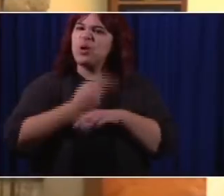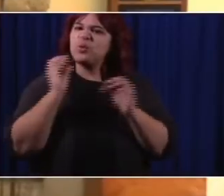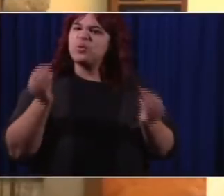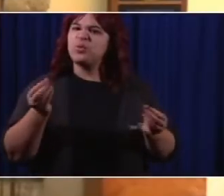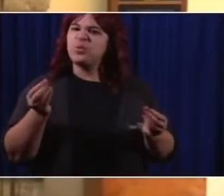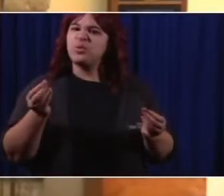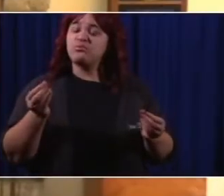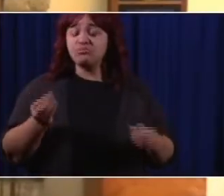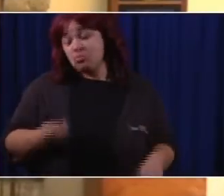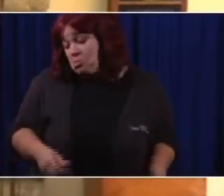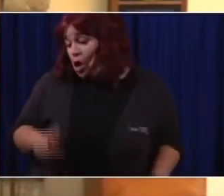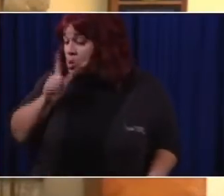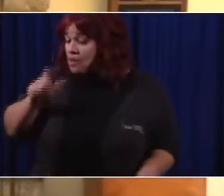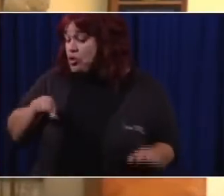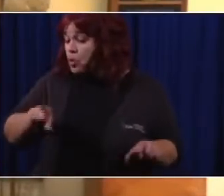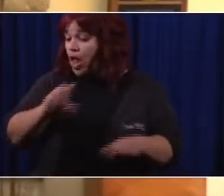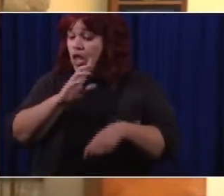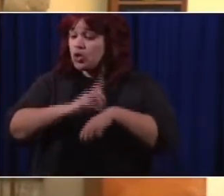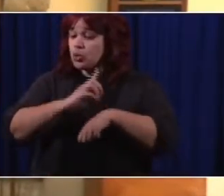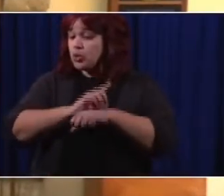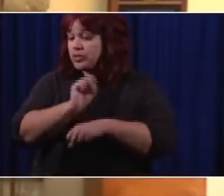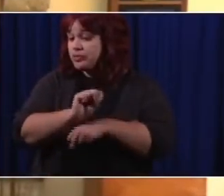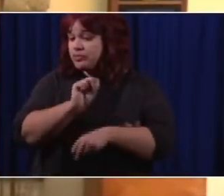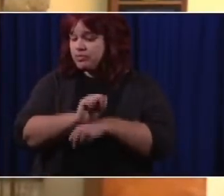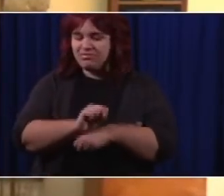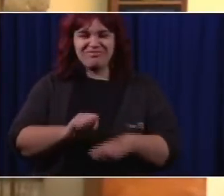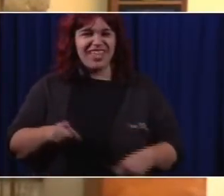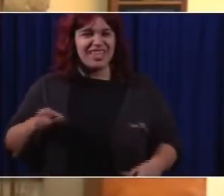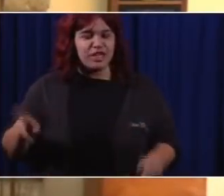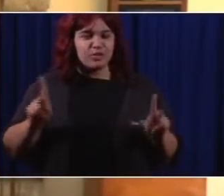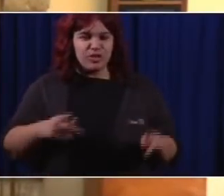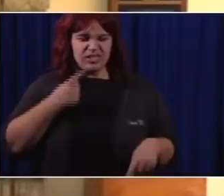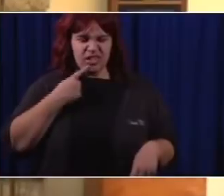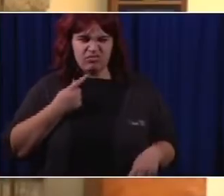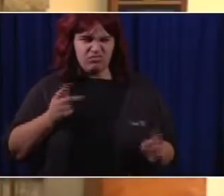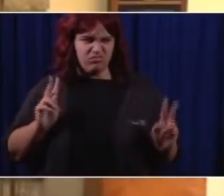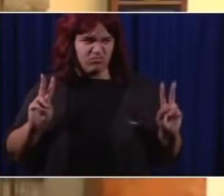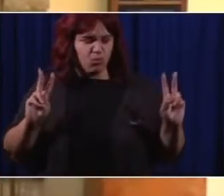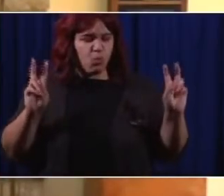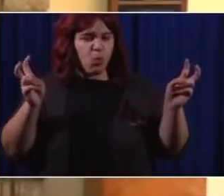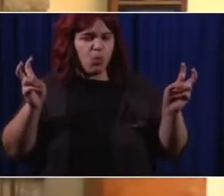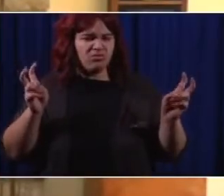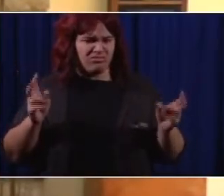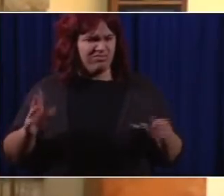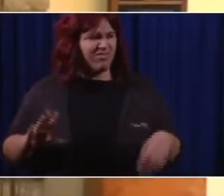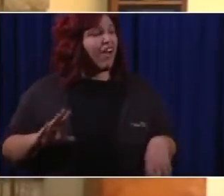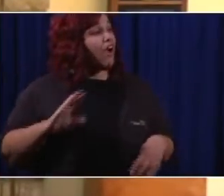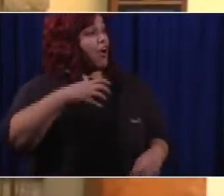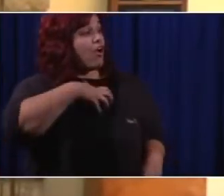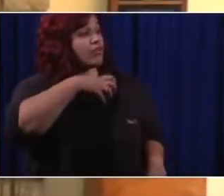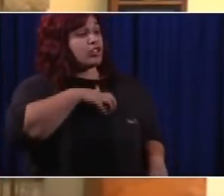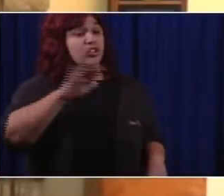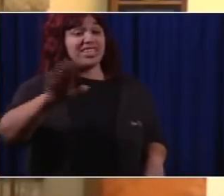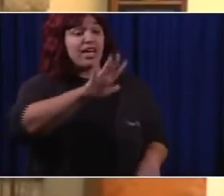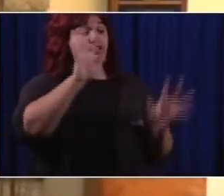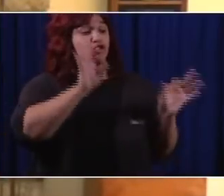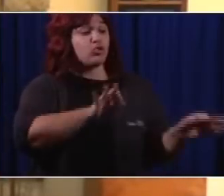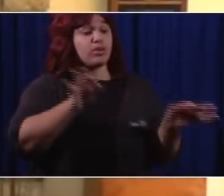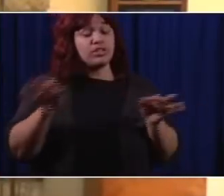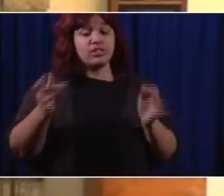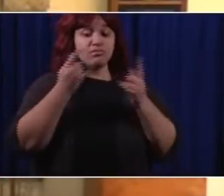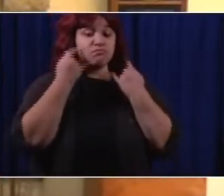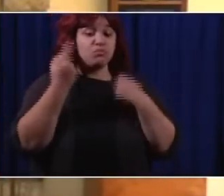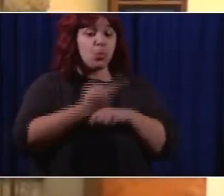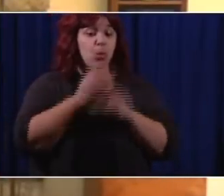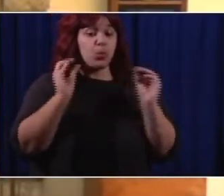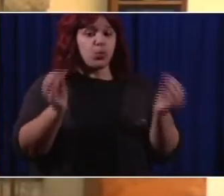this viewer's words, they quote, remain concerned that these law enforcement officers' choices are posing a danger to the public. They say